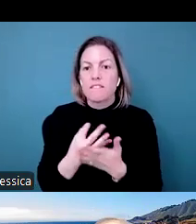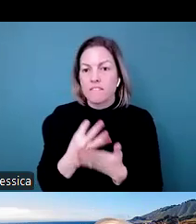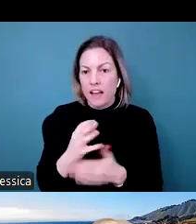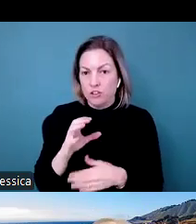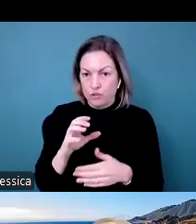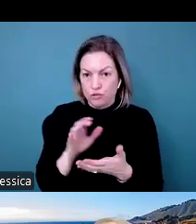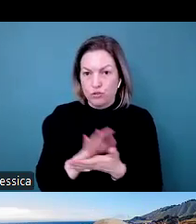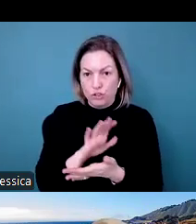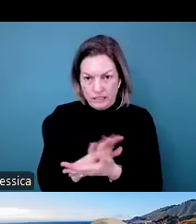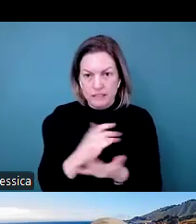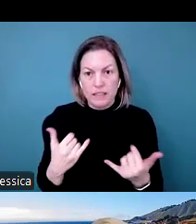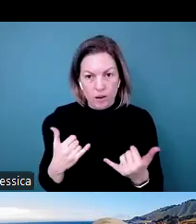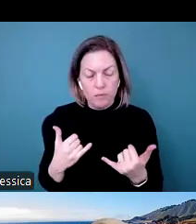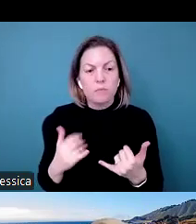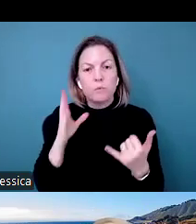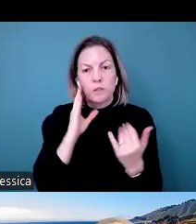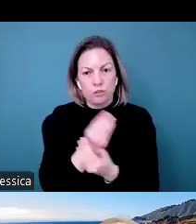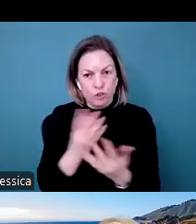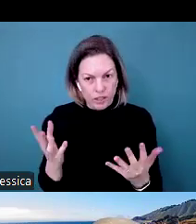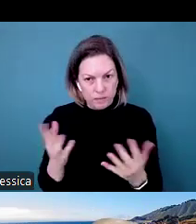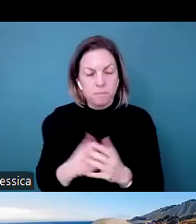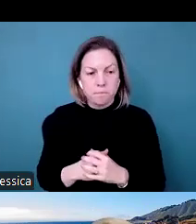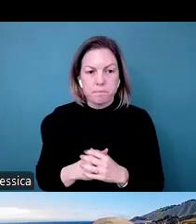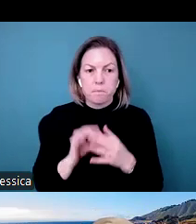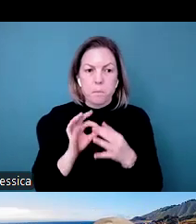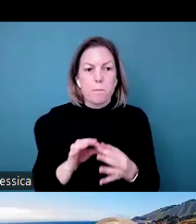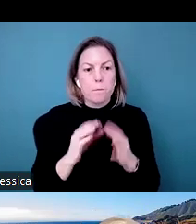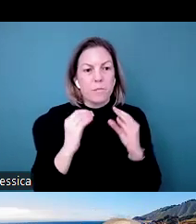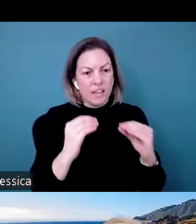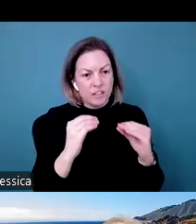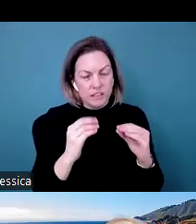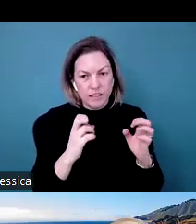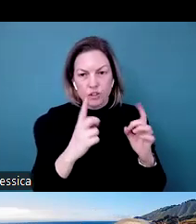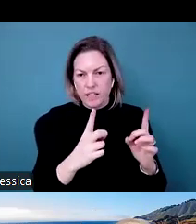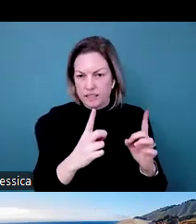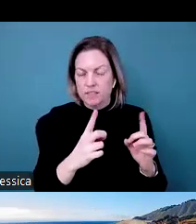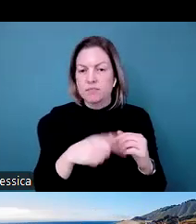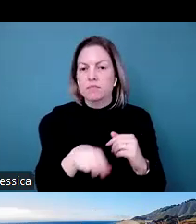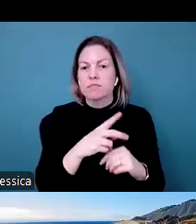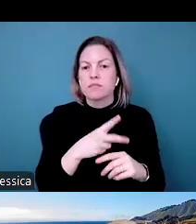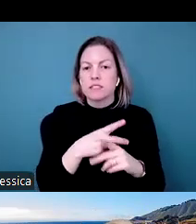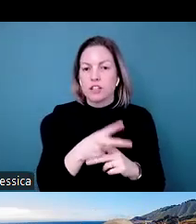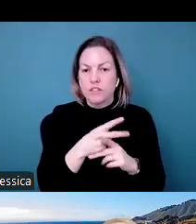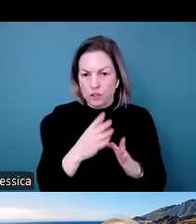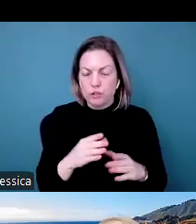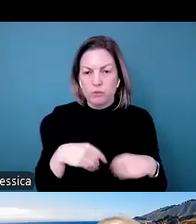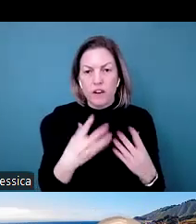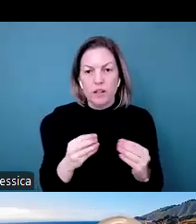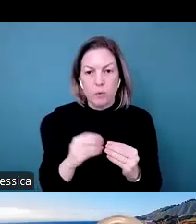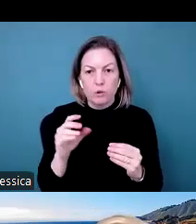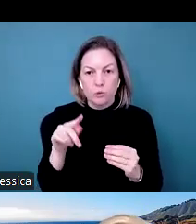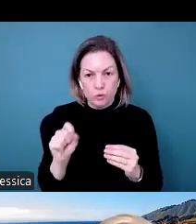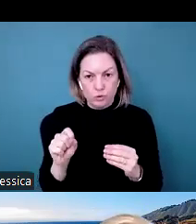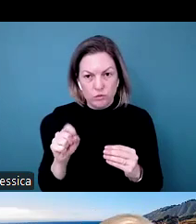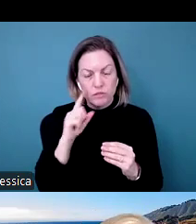that we will be sharing again all about educating caregivers and providing them with more tools to be able to